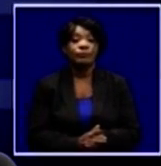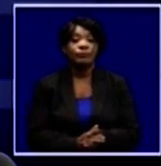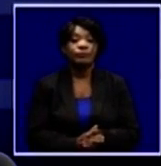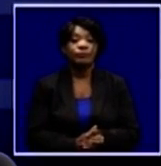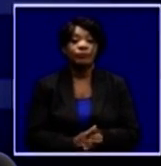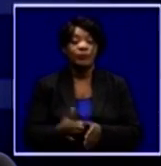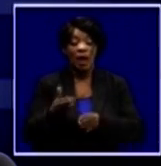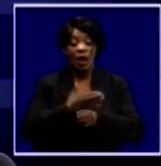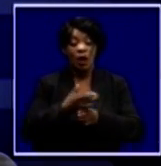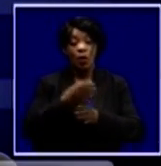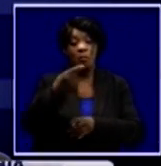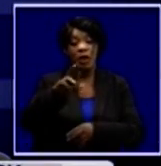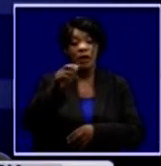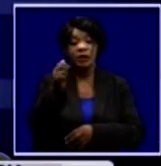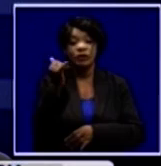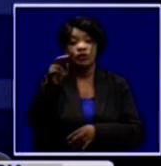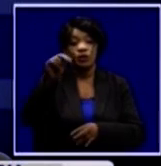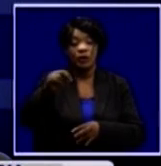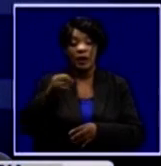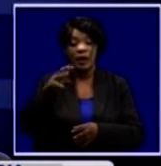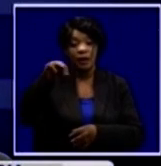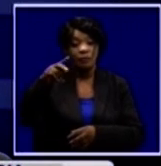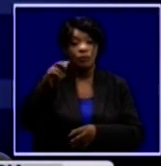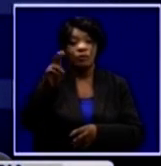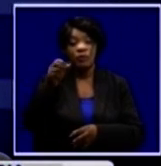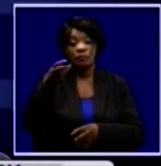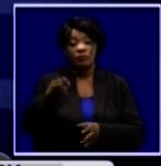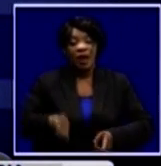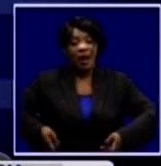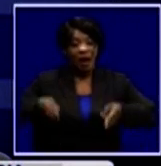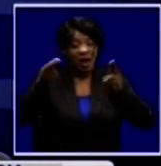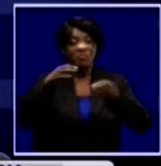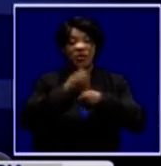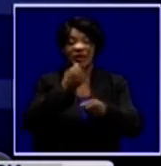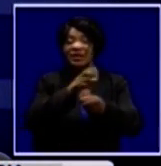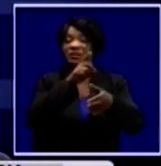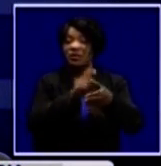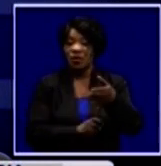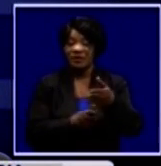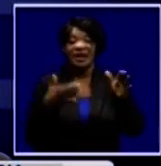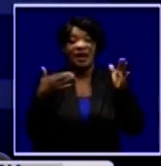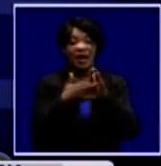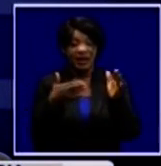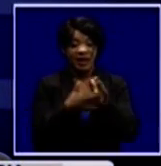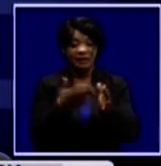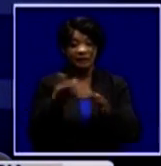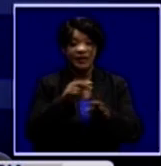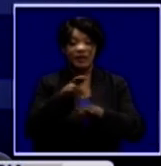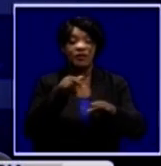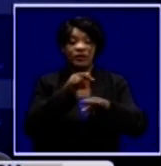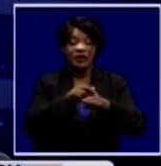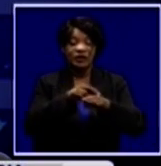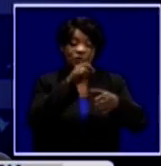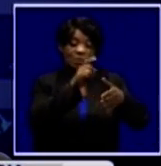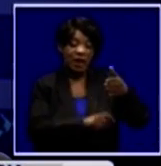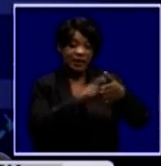A commercial grain farmer in Mukushi has lamented high agro production costs against stagnation of prices